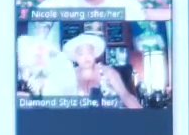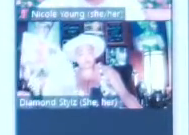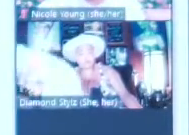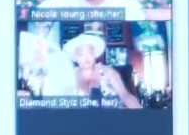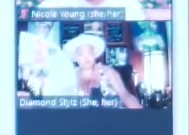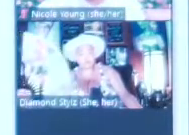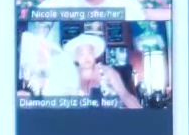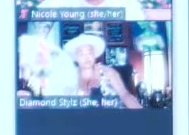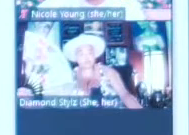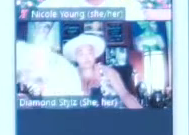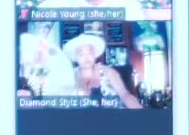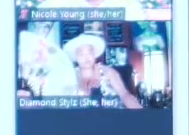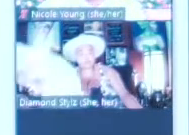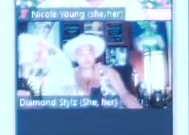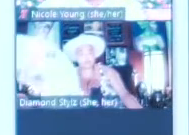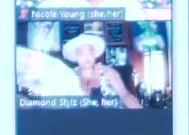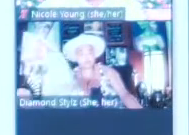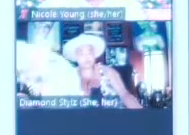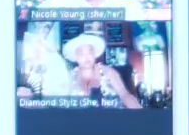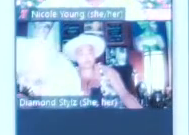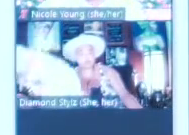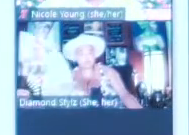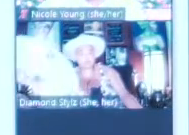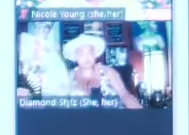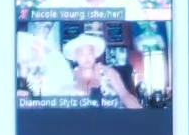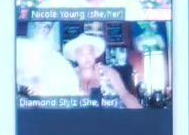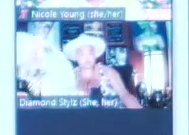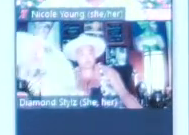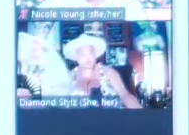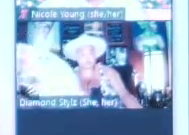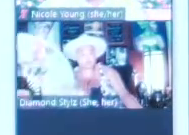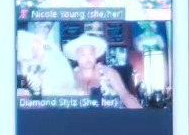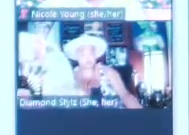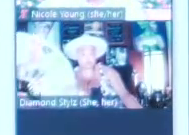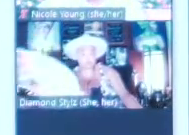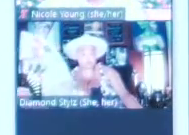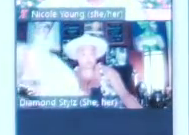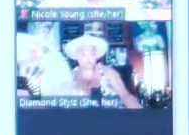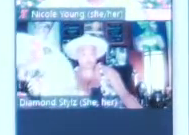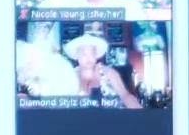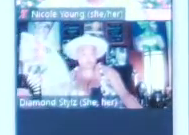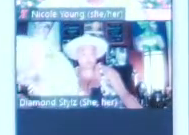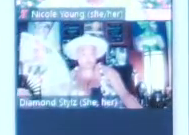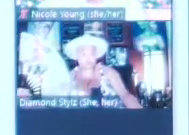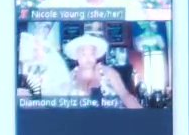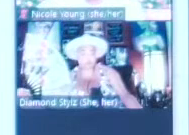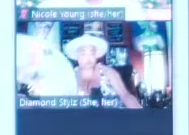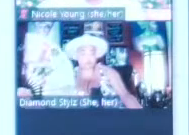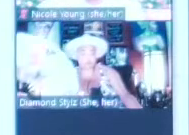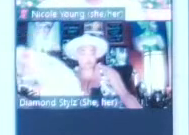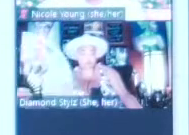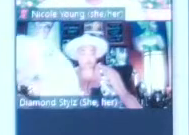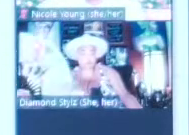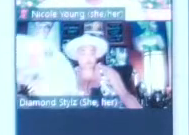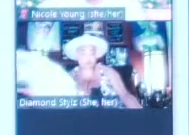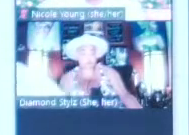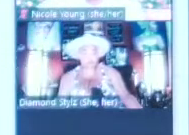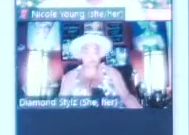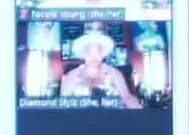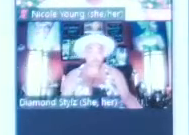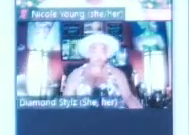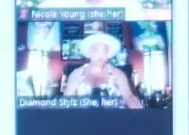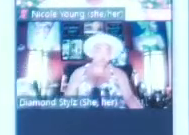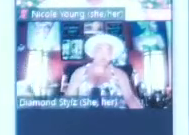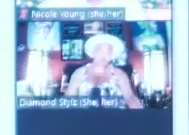Bill Cosby, right? Maybe they were sexually assaulted, but in erasing black women, it's really this double-edged sword